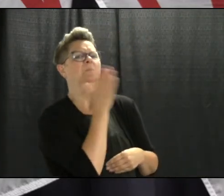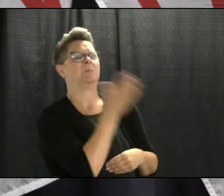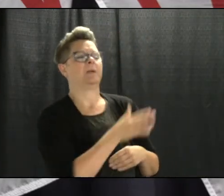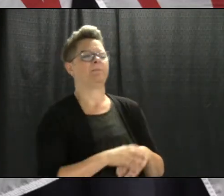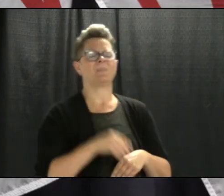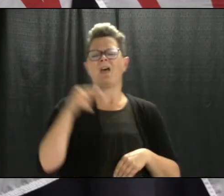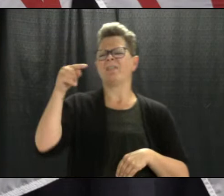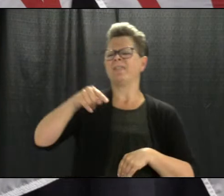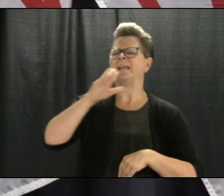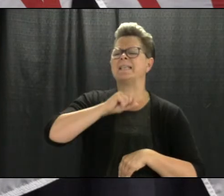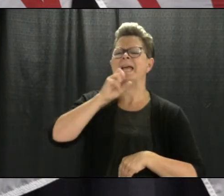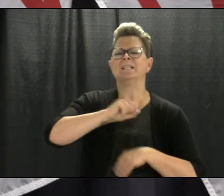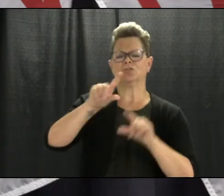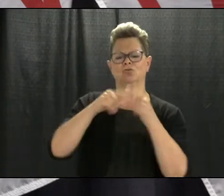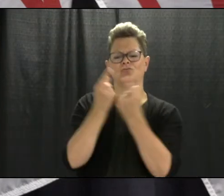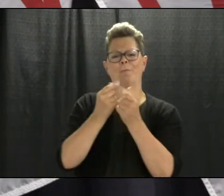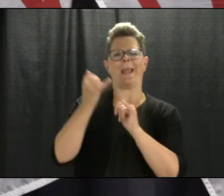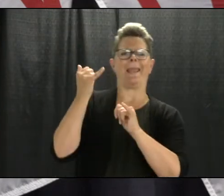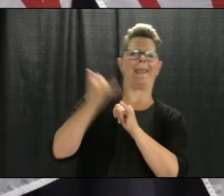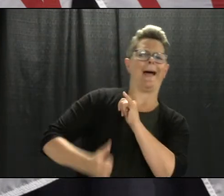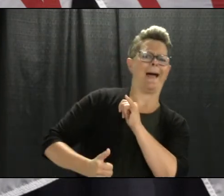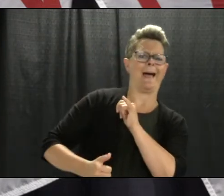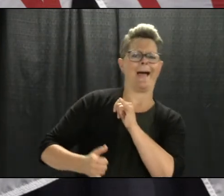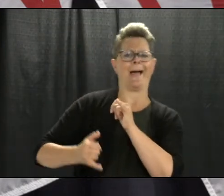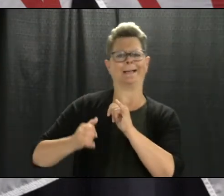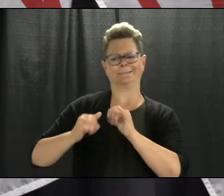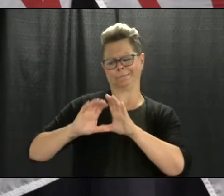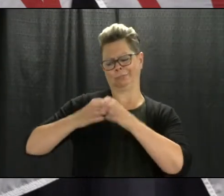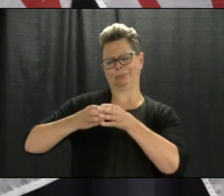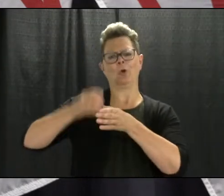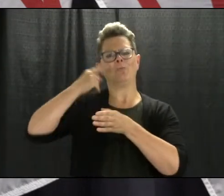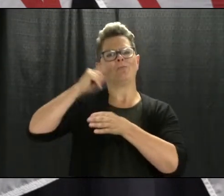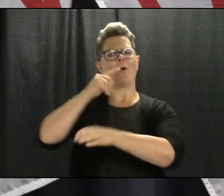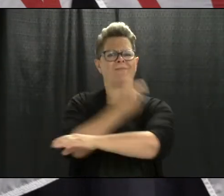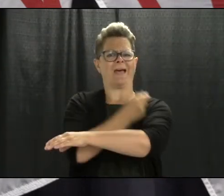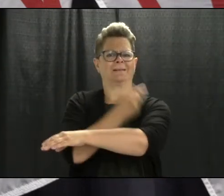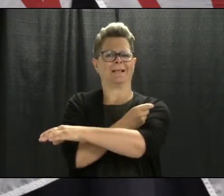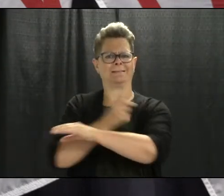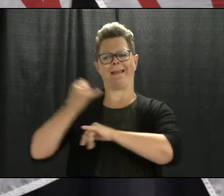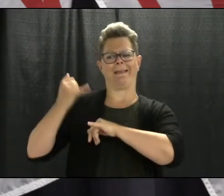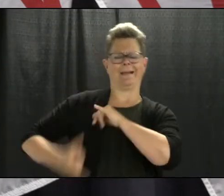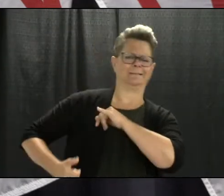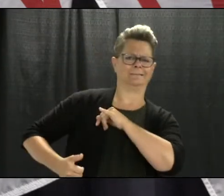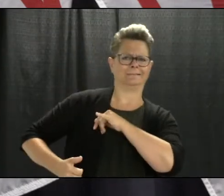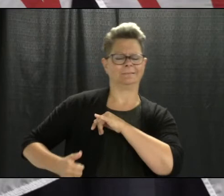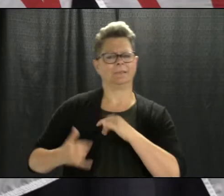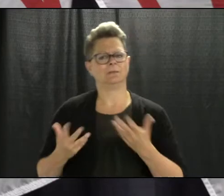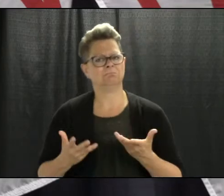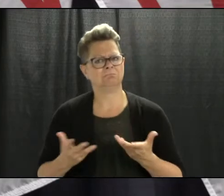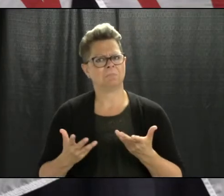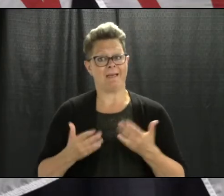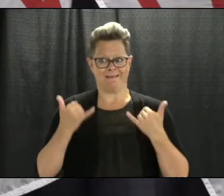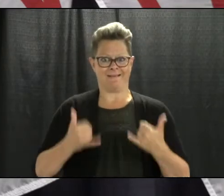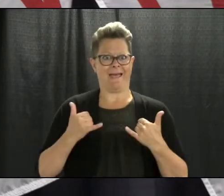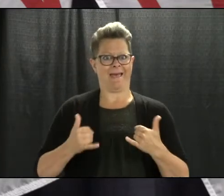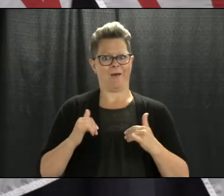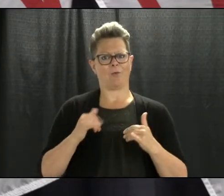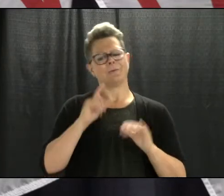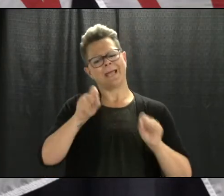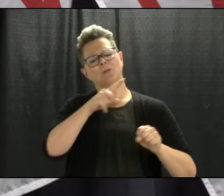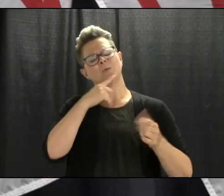was one of the last hurdles, I guess, in terms of vaccinations. Just speak to how significant it is to finally be able